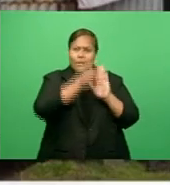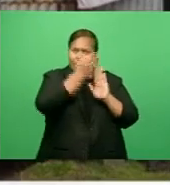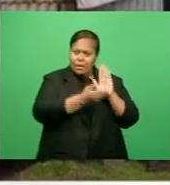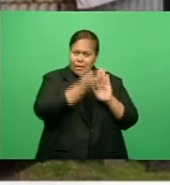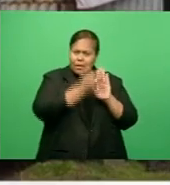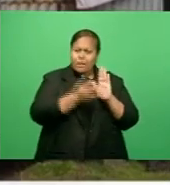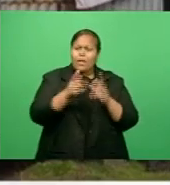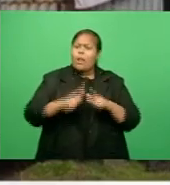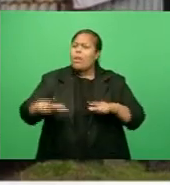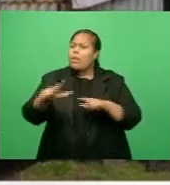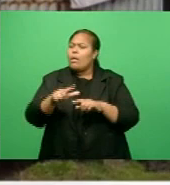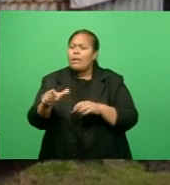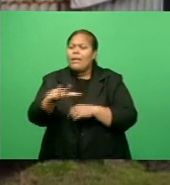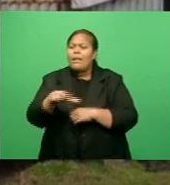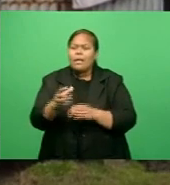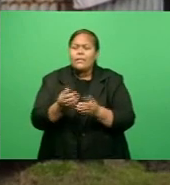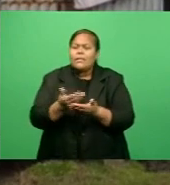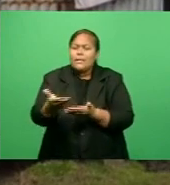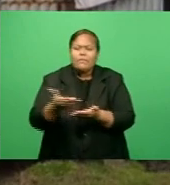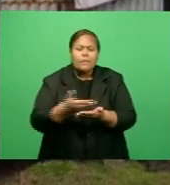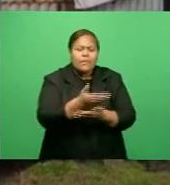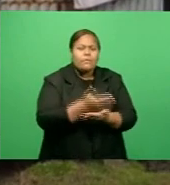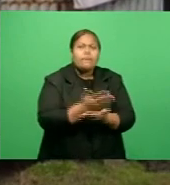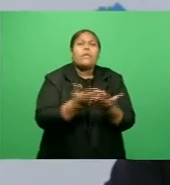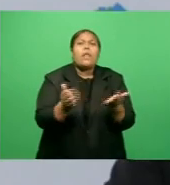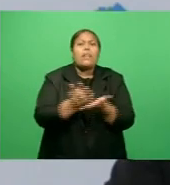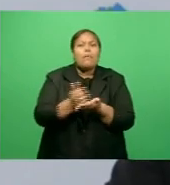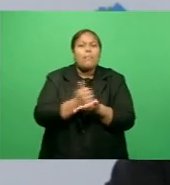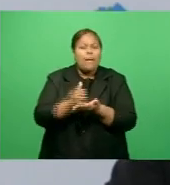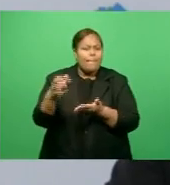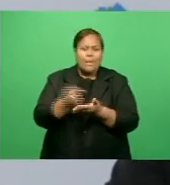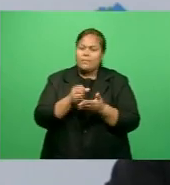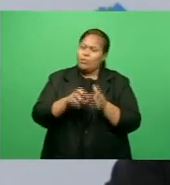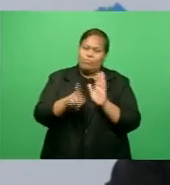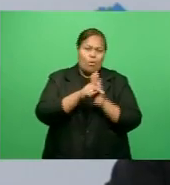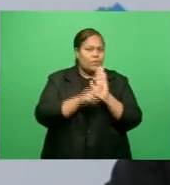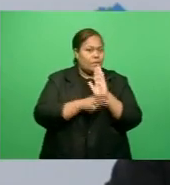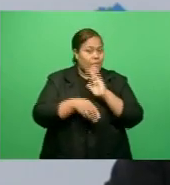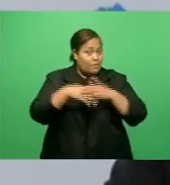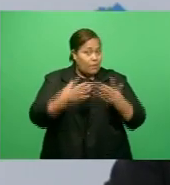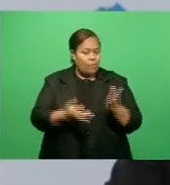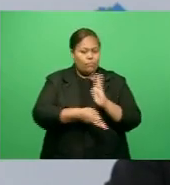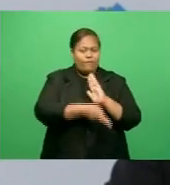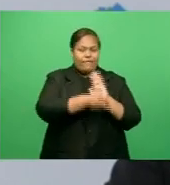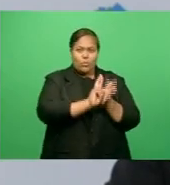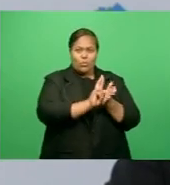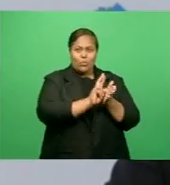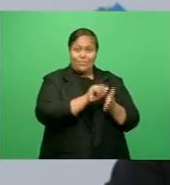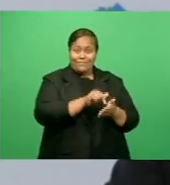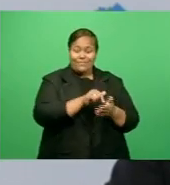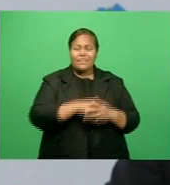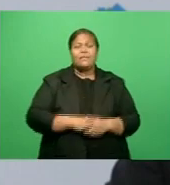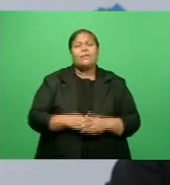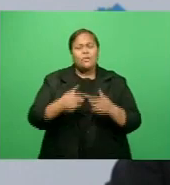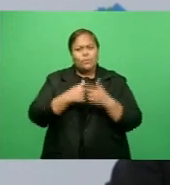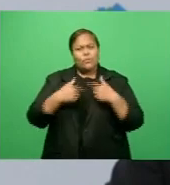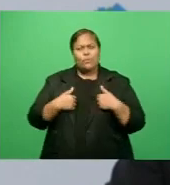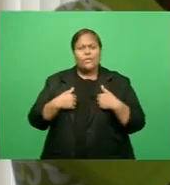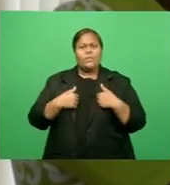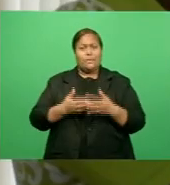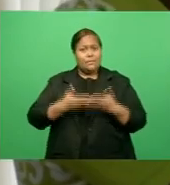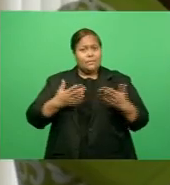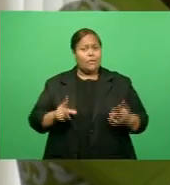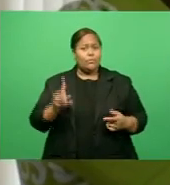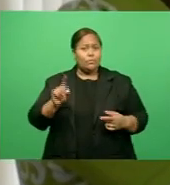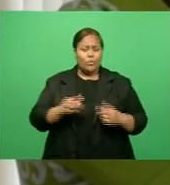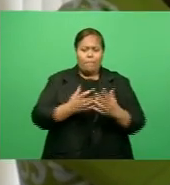in informal settlements. So the whole policy is under review at the moment. And we will be conducting